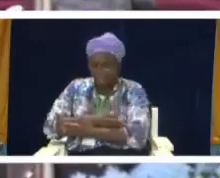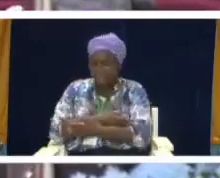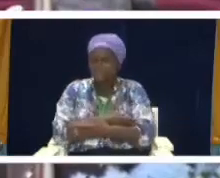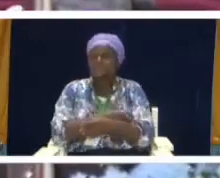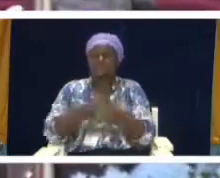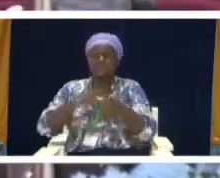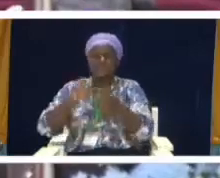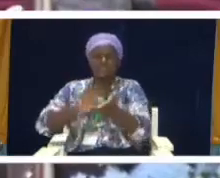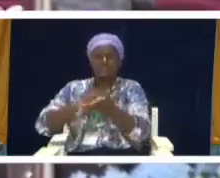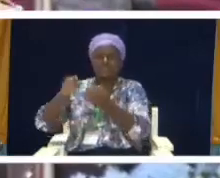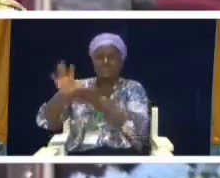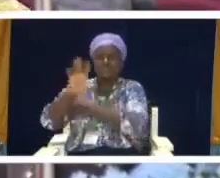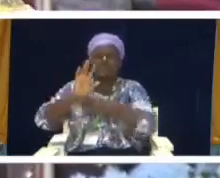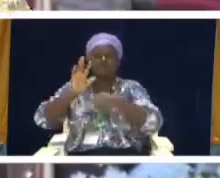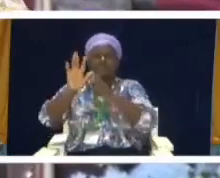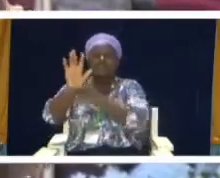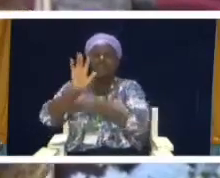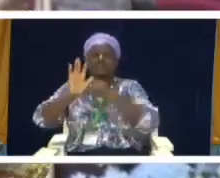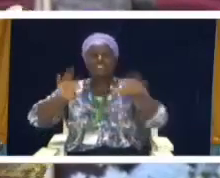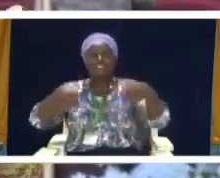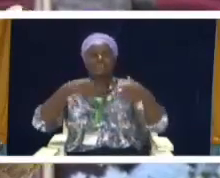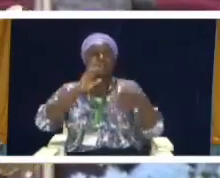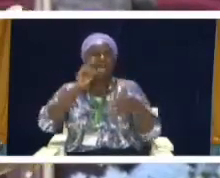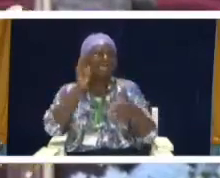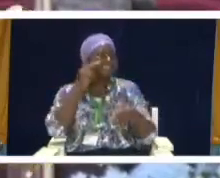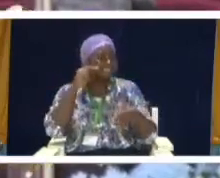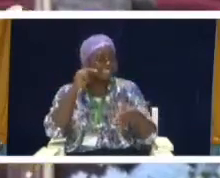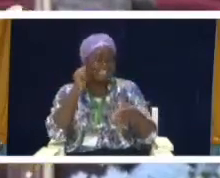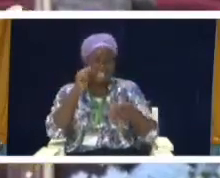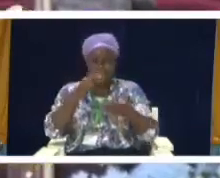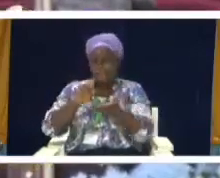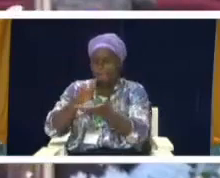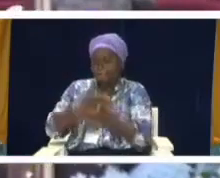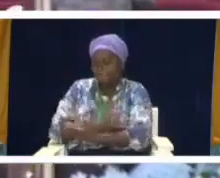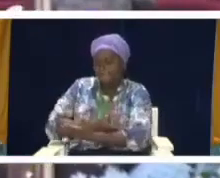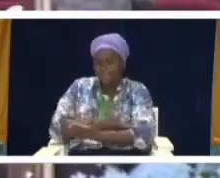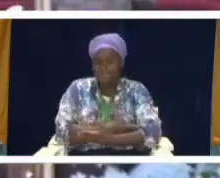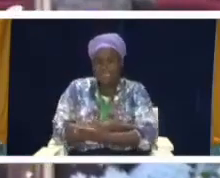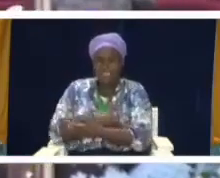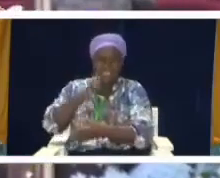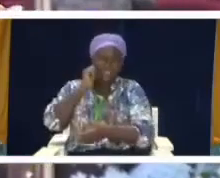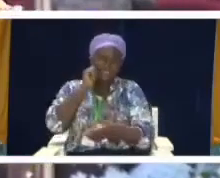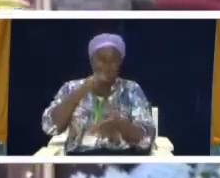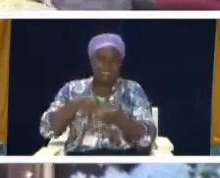girl this year. Let somebody shout hallelujah.